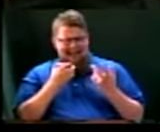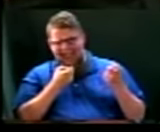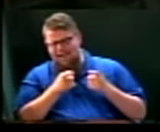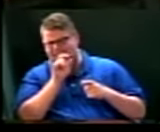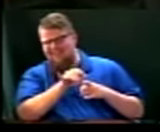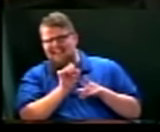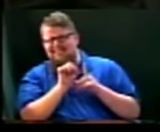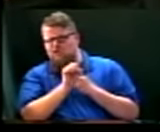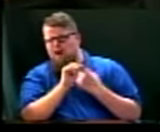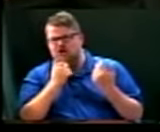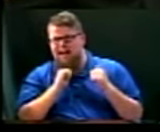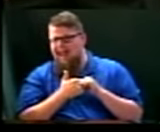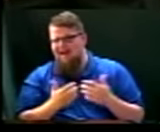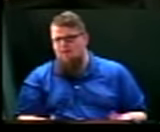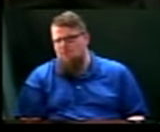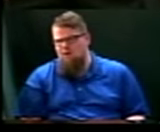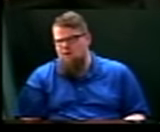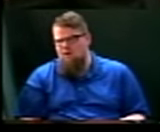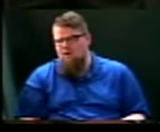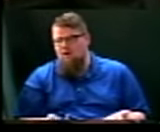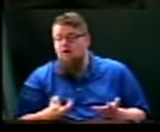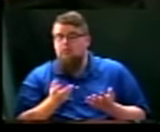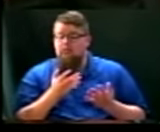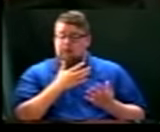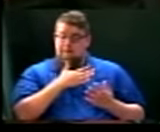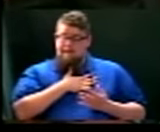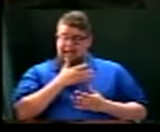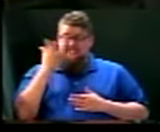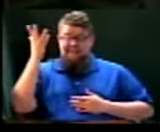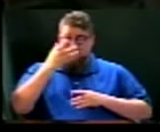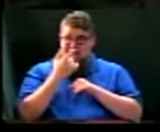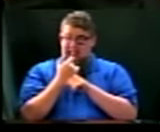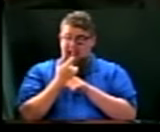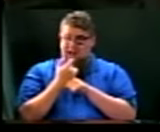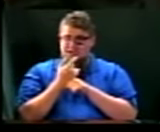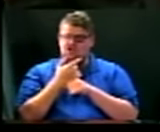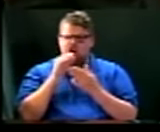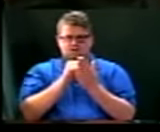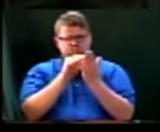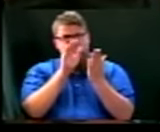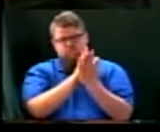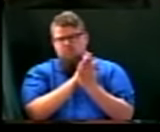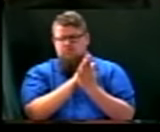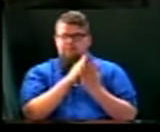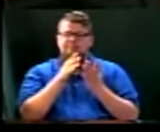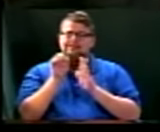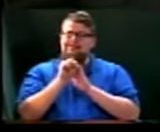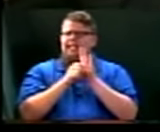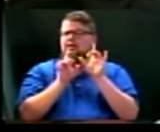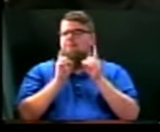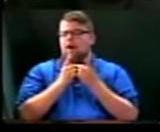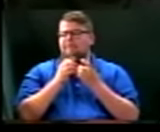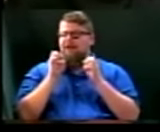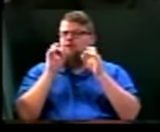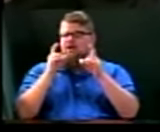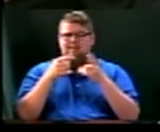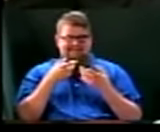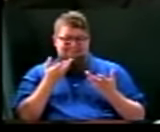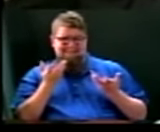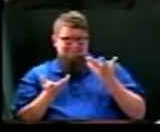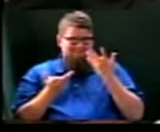types of situations? In my speech last year, I noted that it seemed the State Department of Education wanted us to